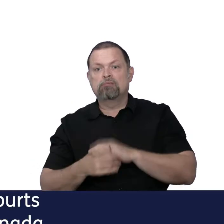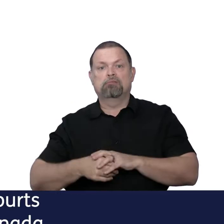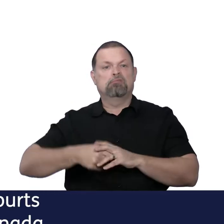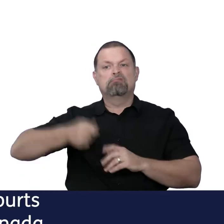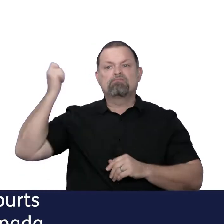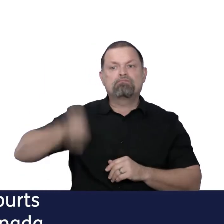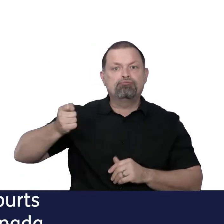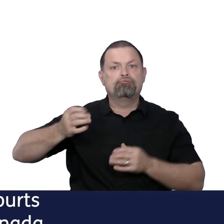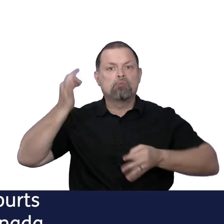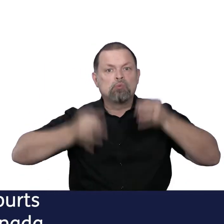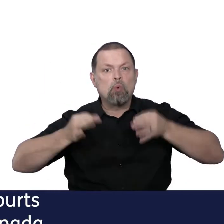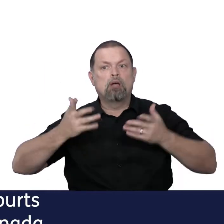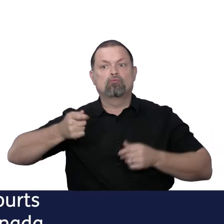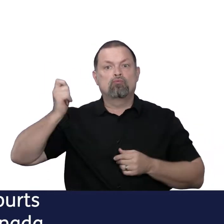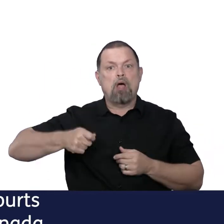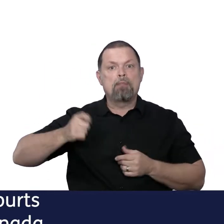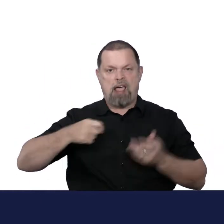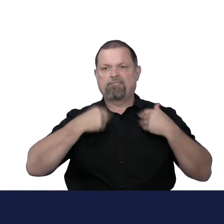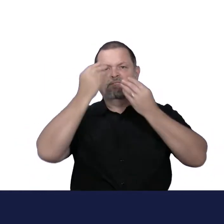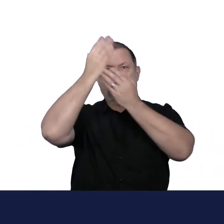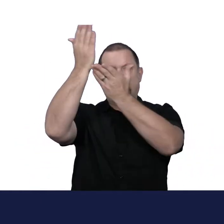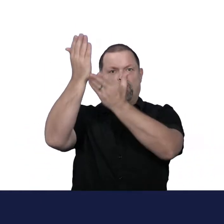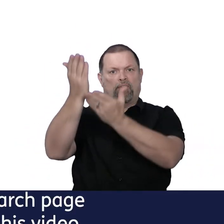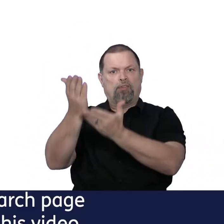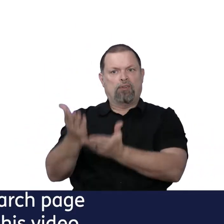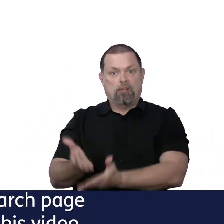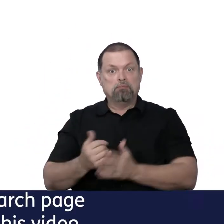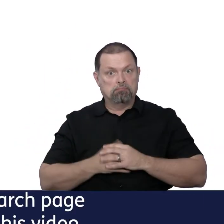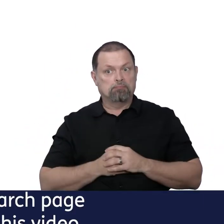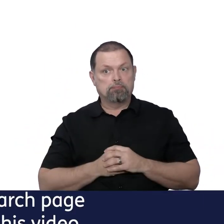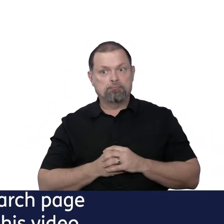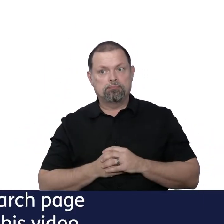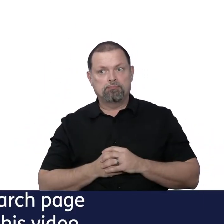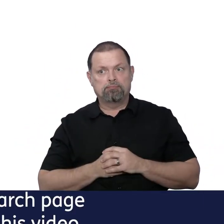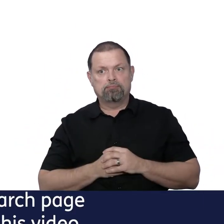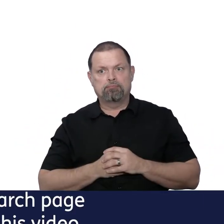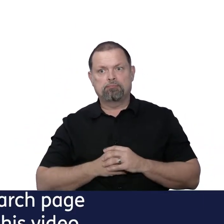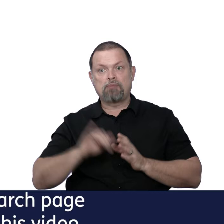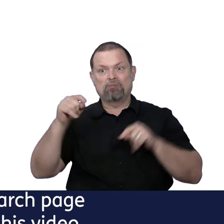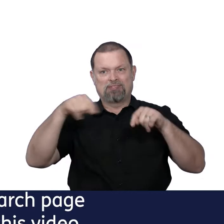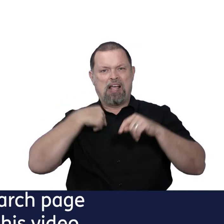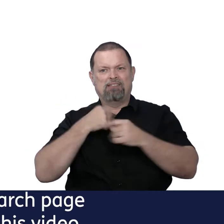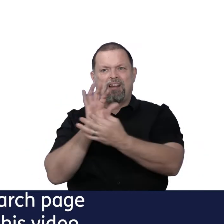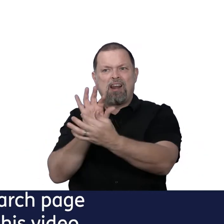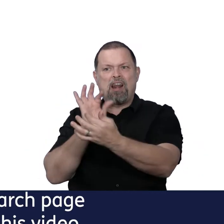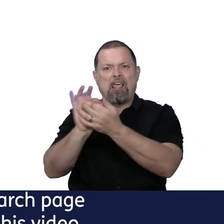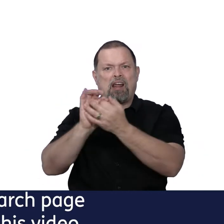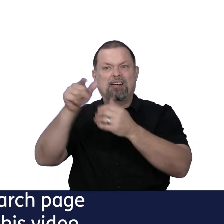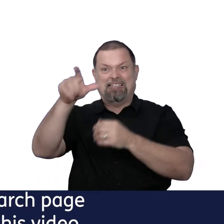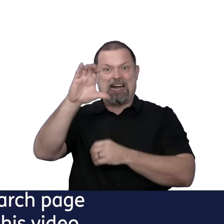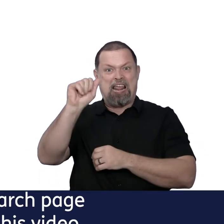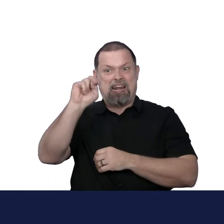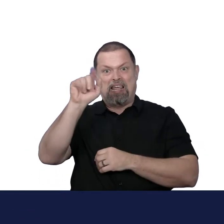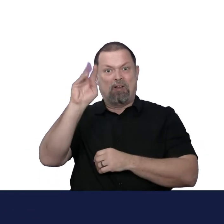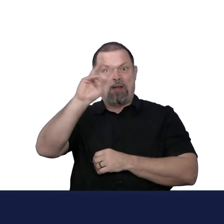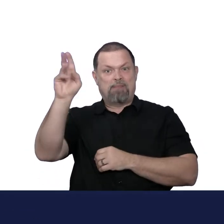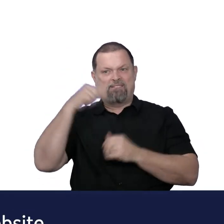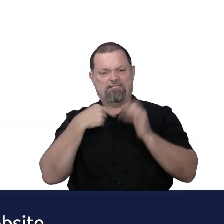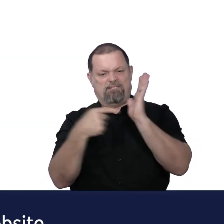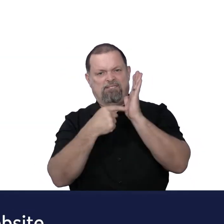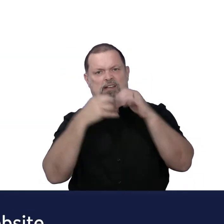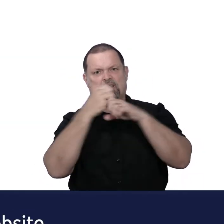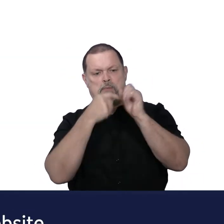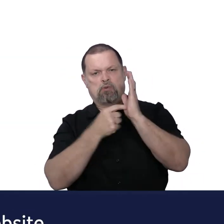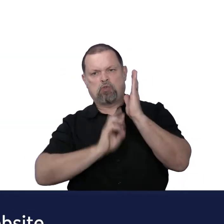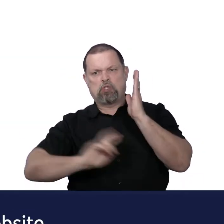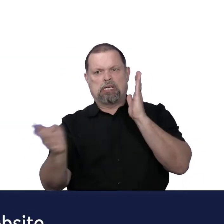from courts and tribunals across Canada. There is a link to CanLII's search page in the written summary of this video. You